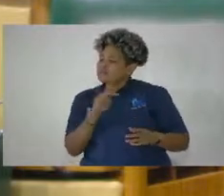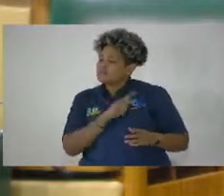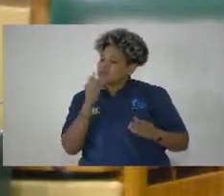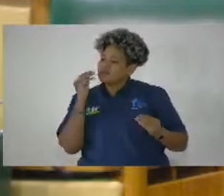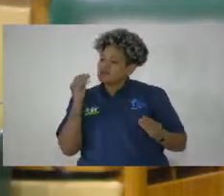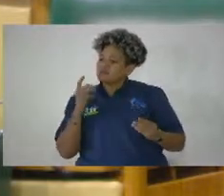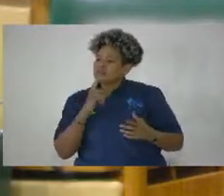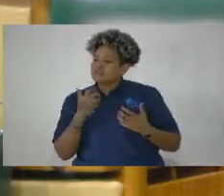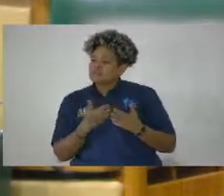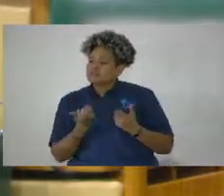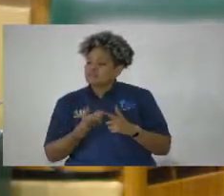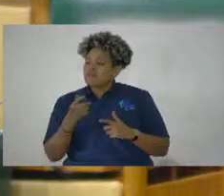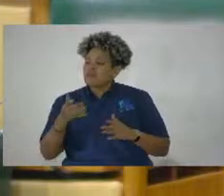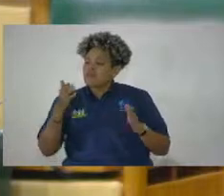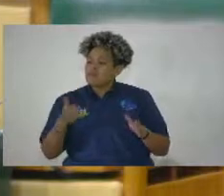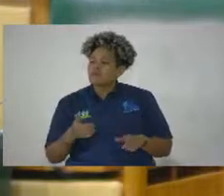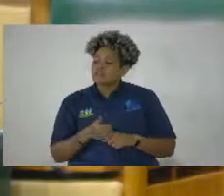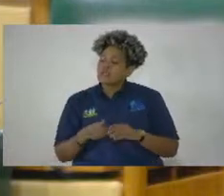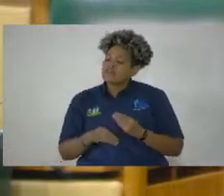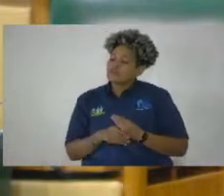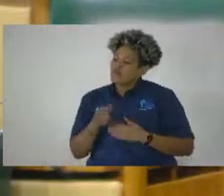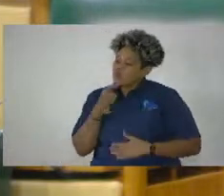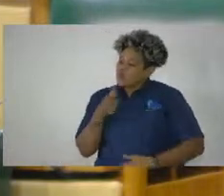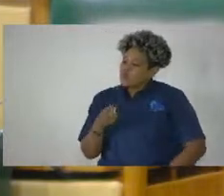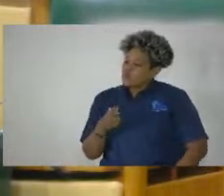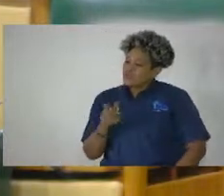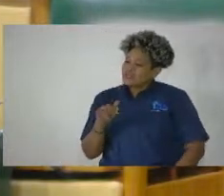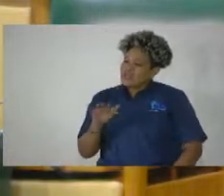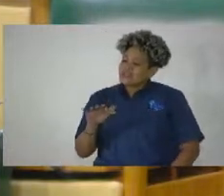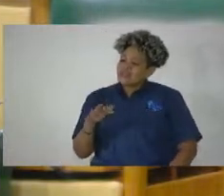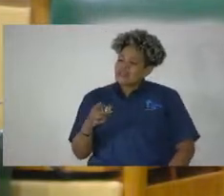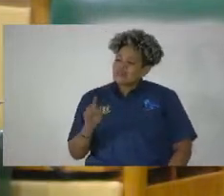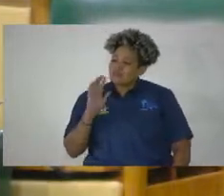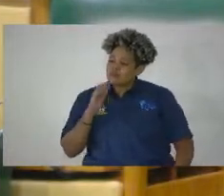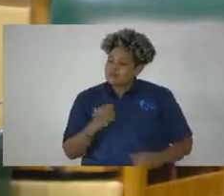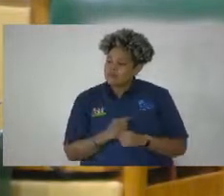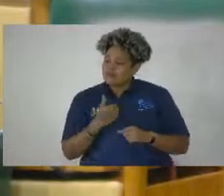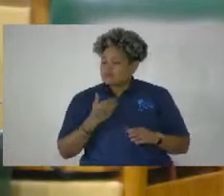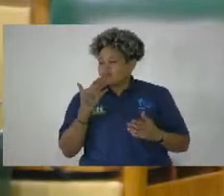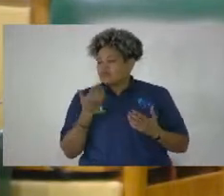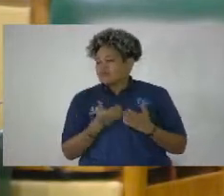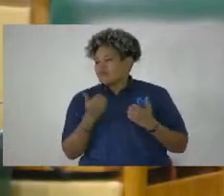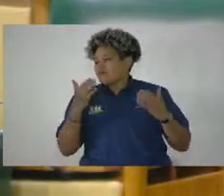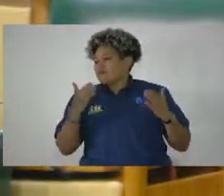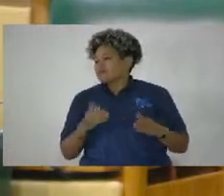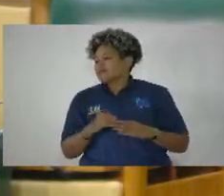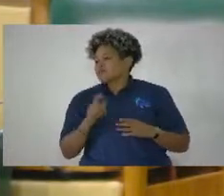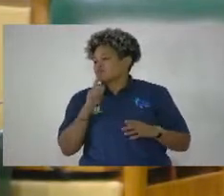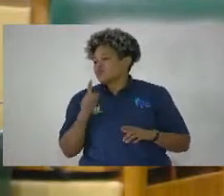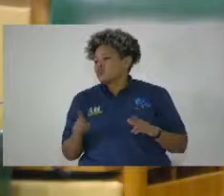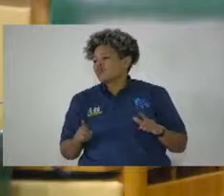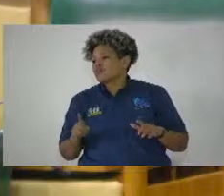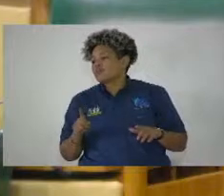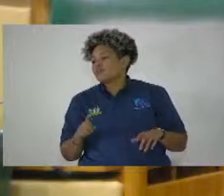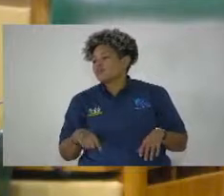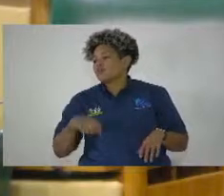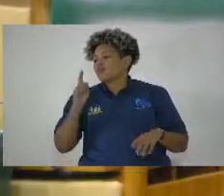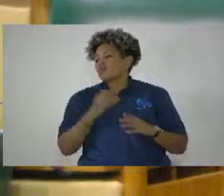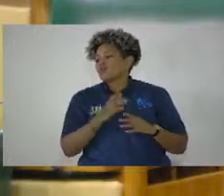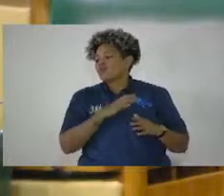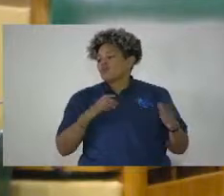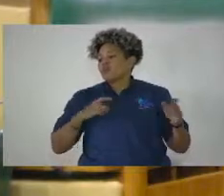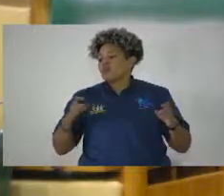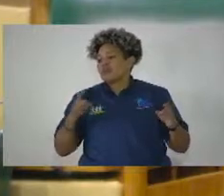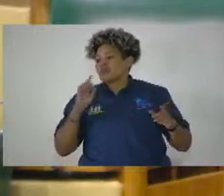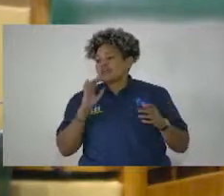information apart from the persons who, and even in that case, we make our best, apart from the persons who appeared before the Commission and